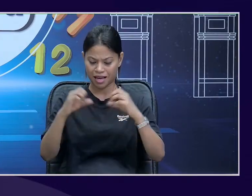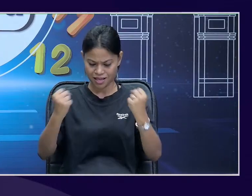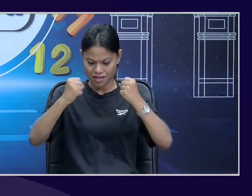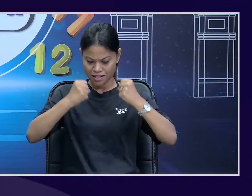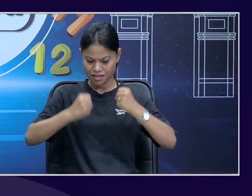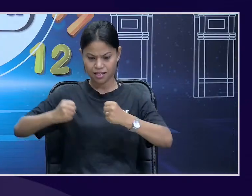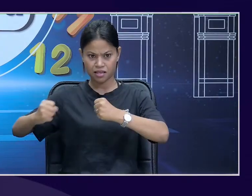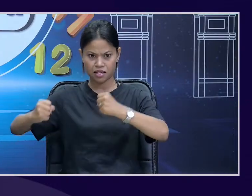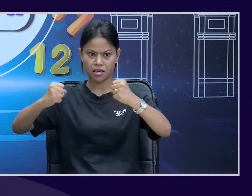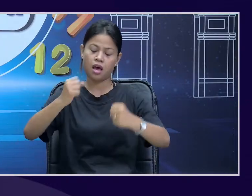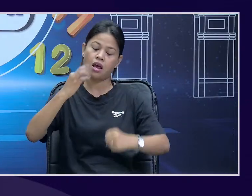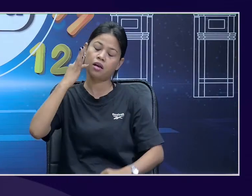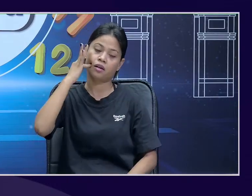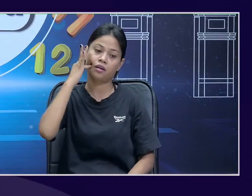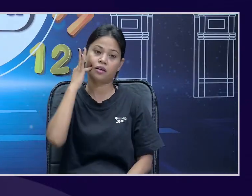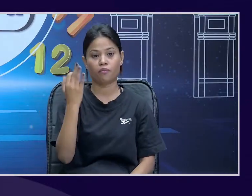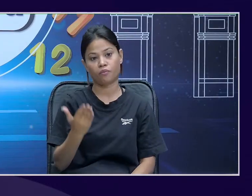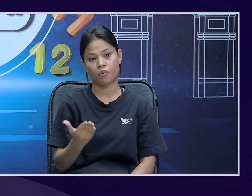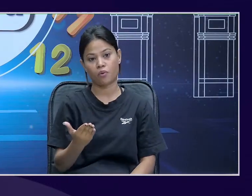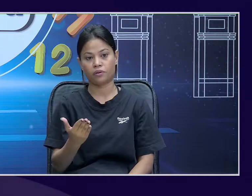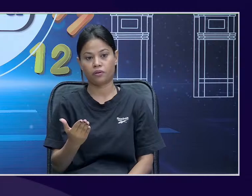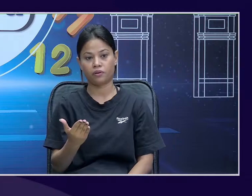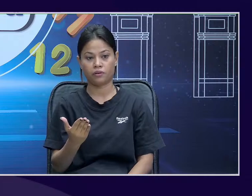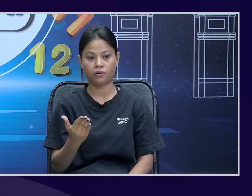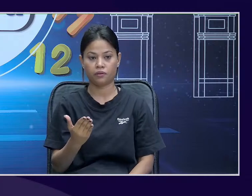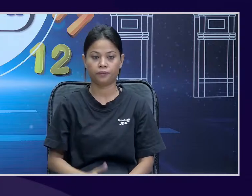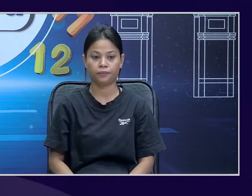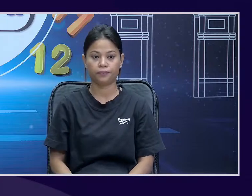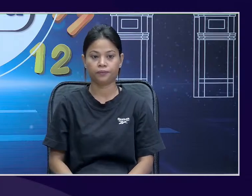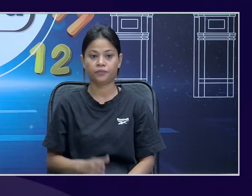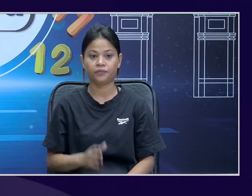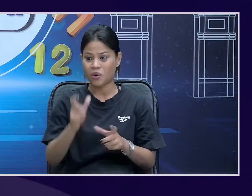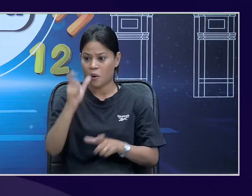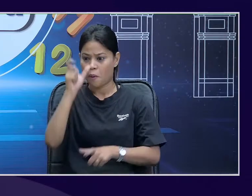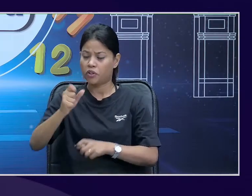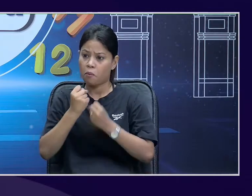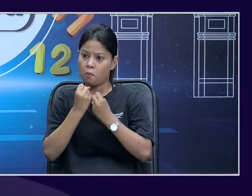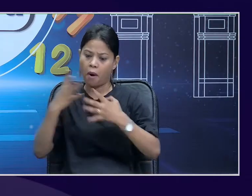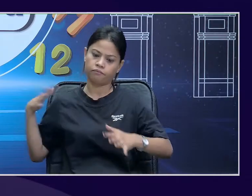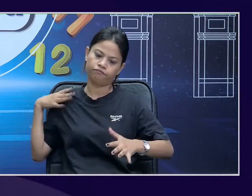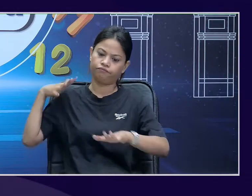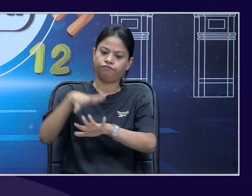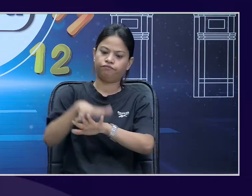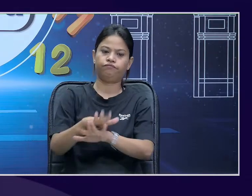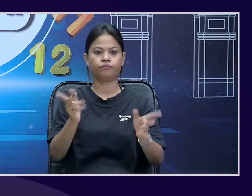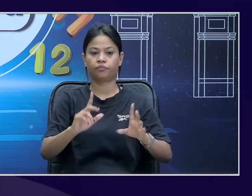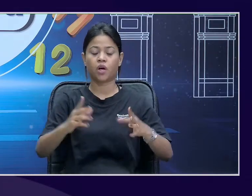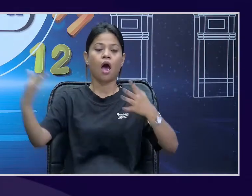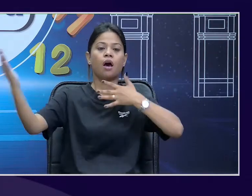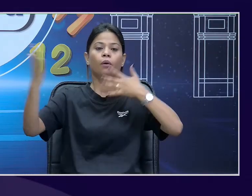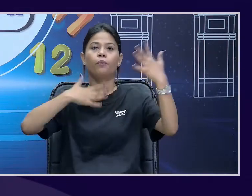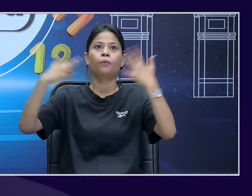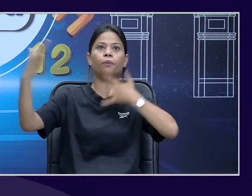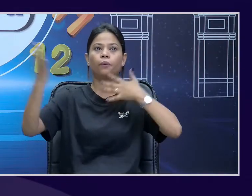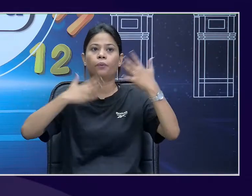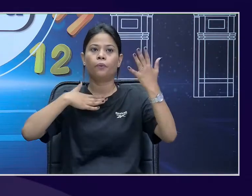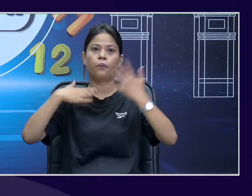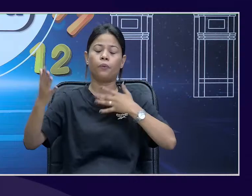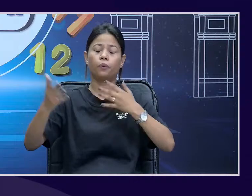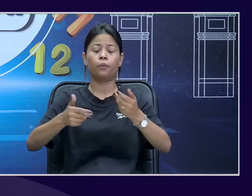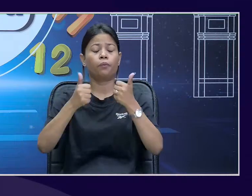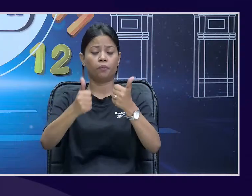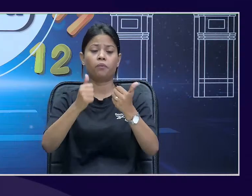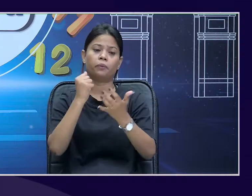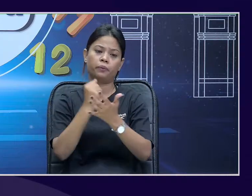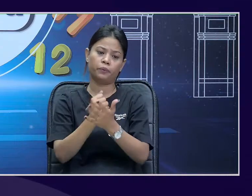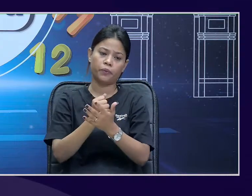you need the classroom should be, should not be overcrowded. It should be well ventilated, well lighted. For